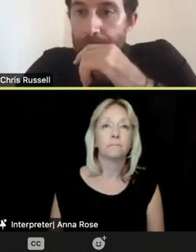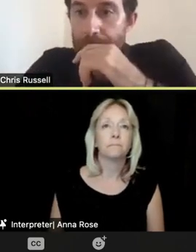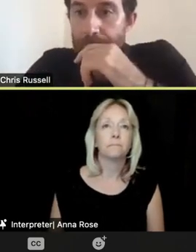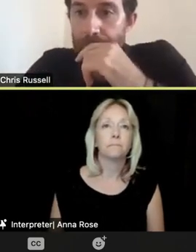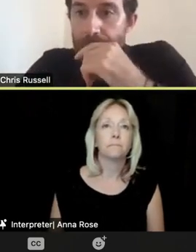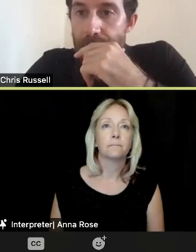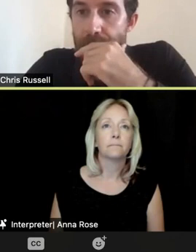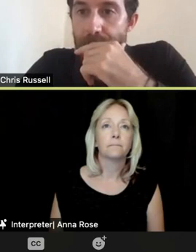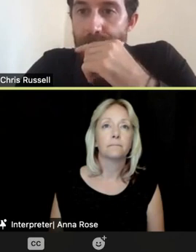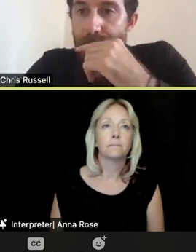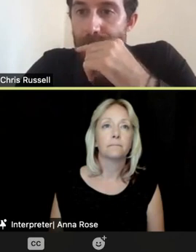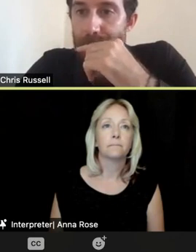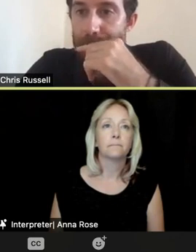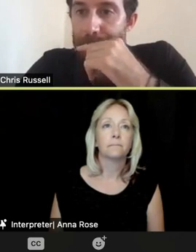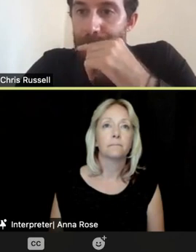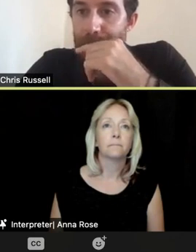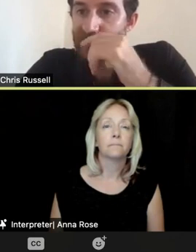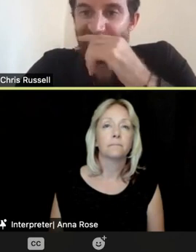Okay.